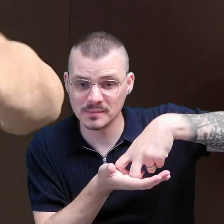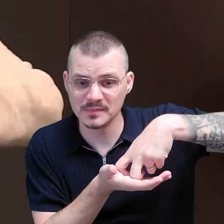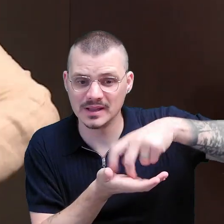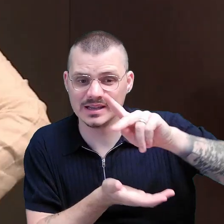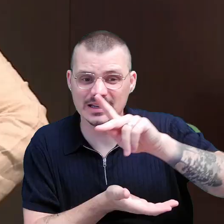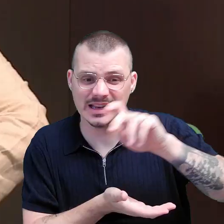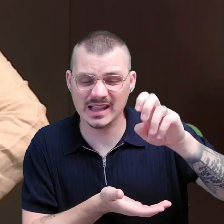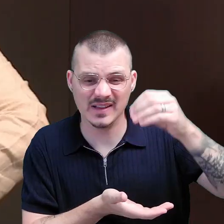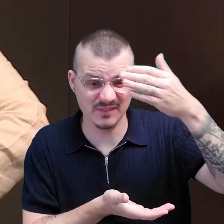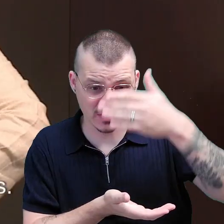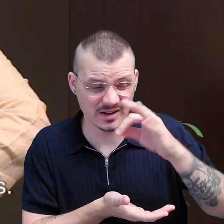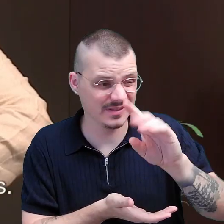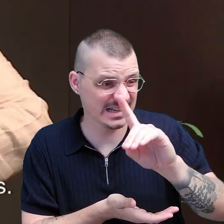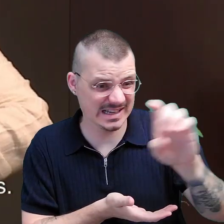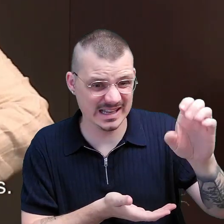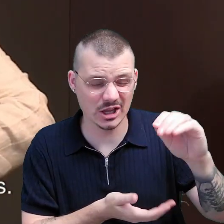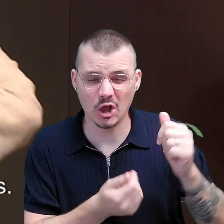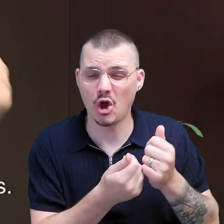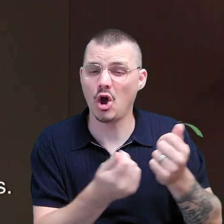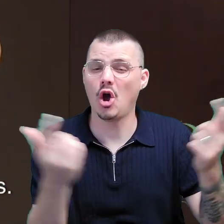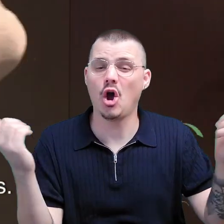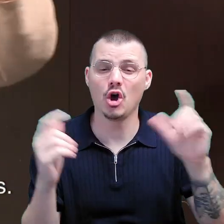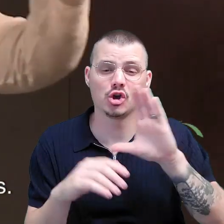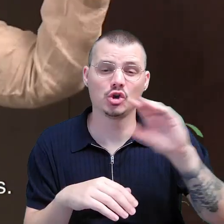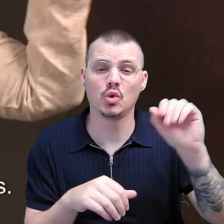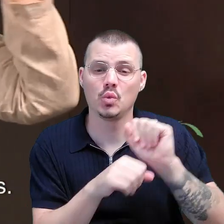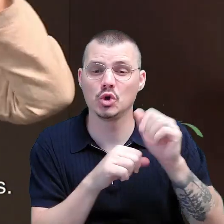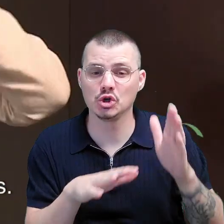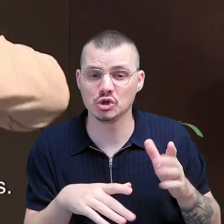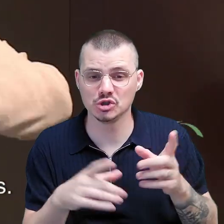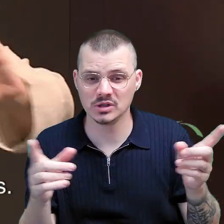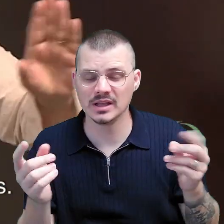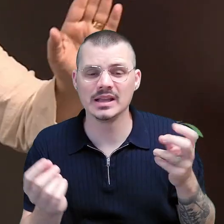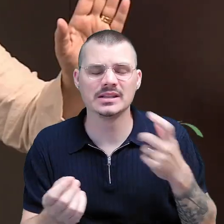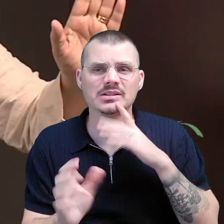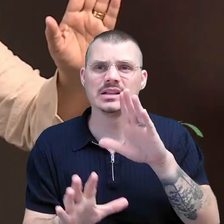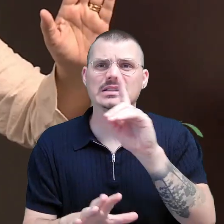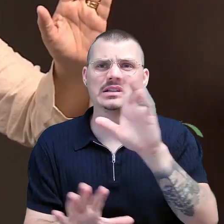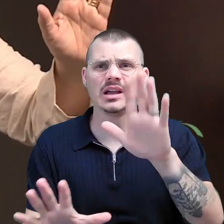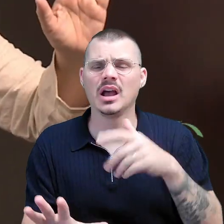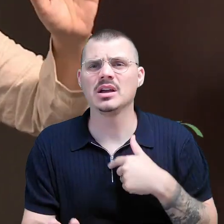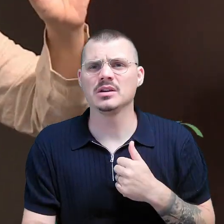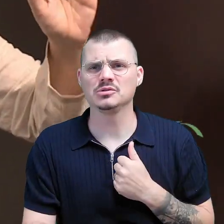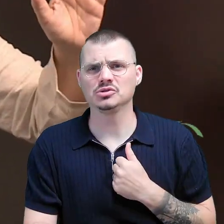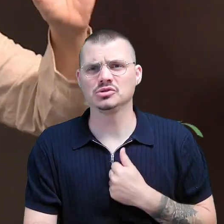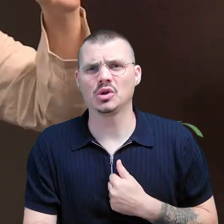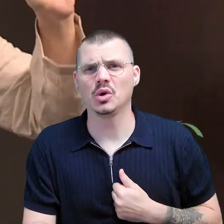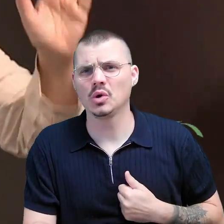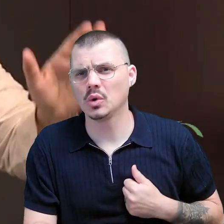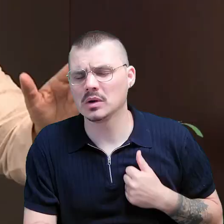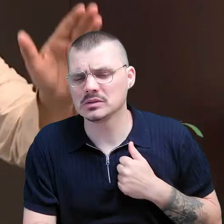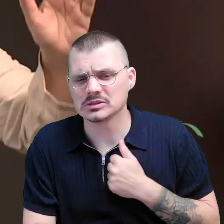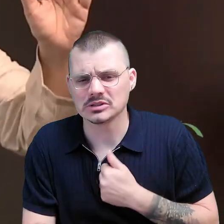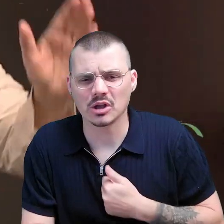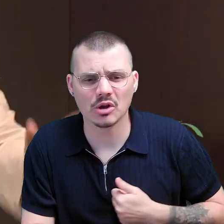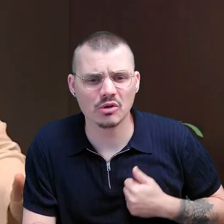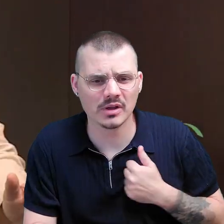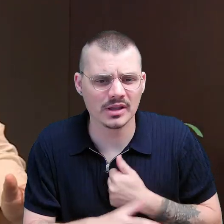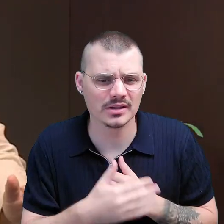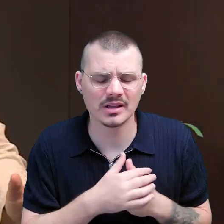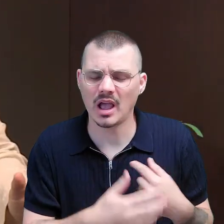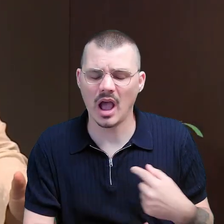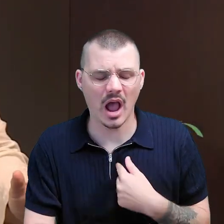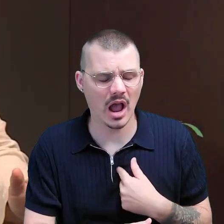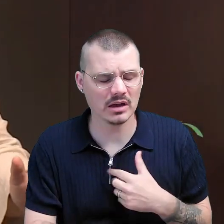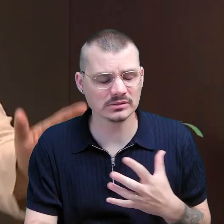dropped to his knees in front of Dee and all of her coworkers and said, I am so